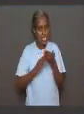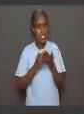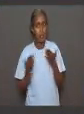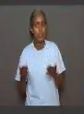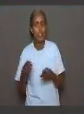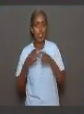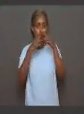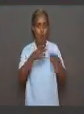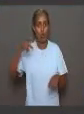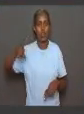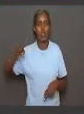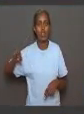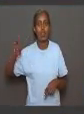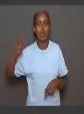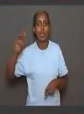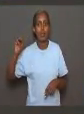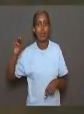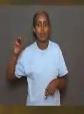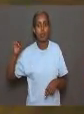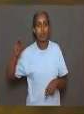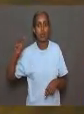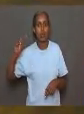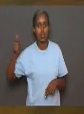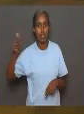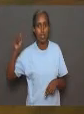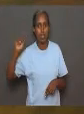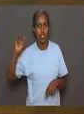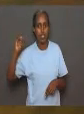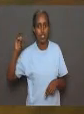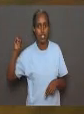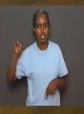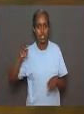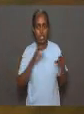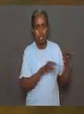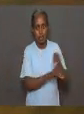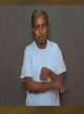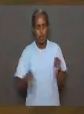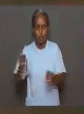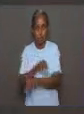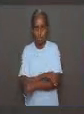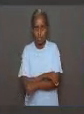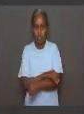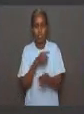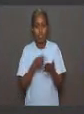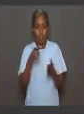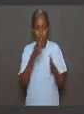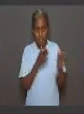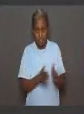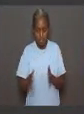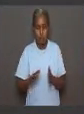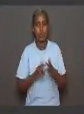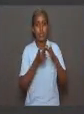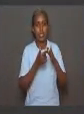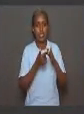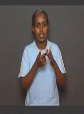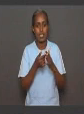called permutation. If you are ready, we will begin. In